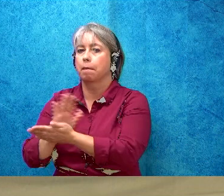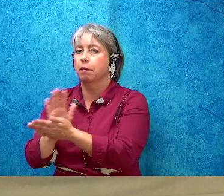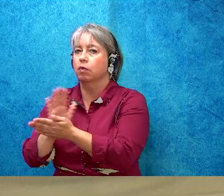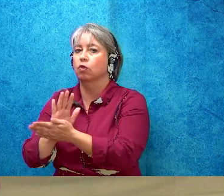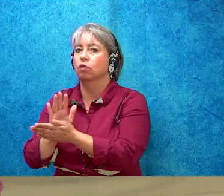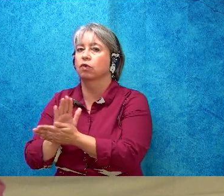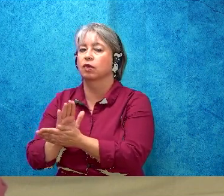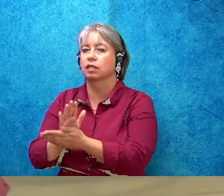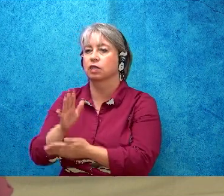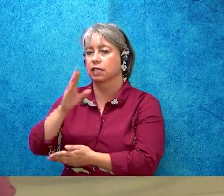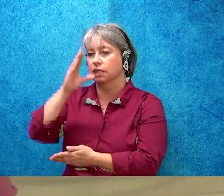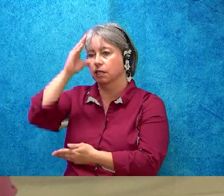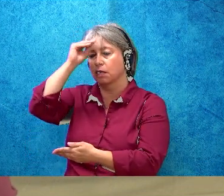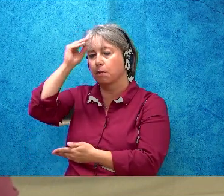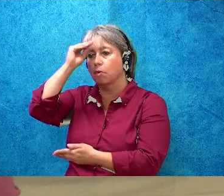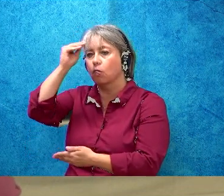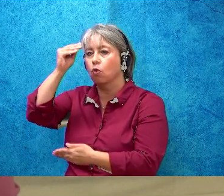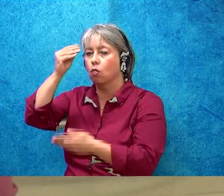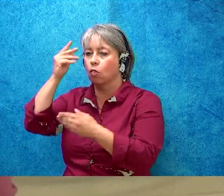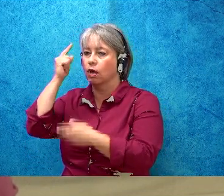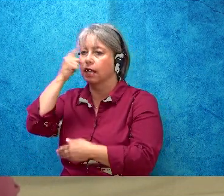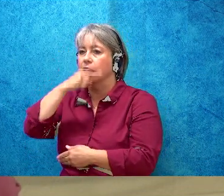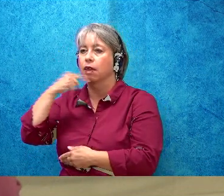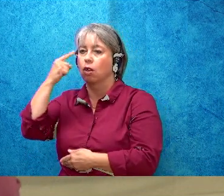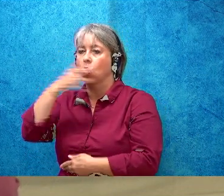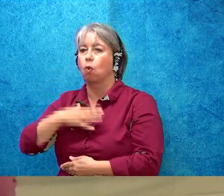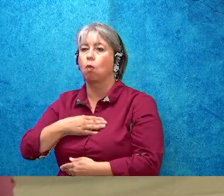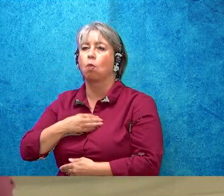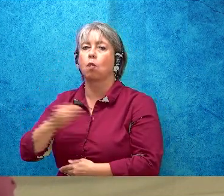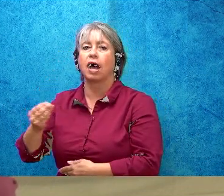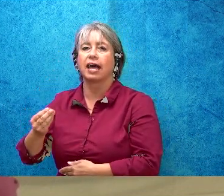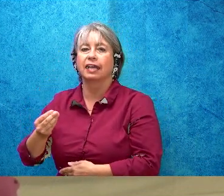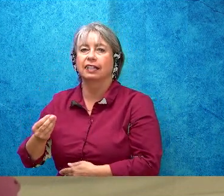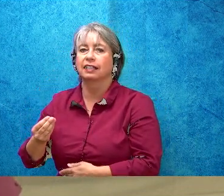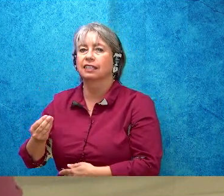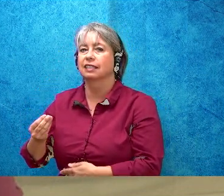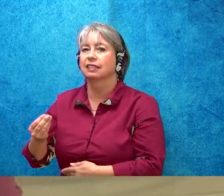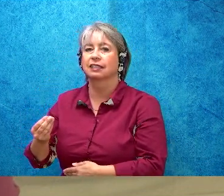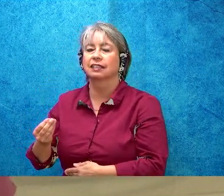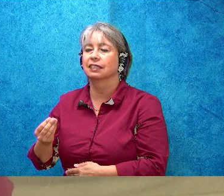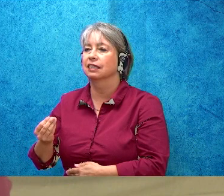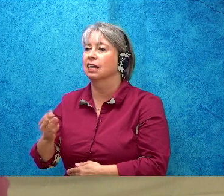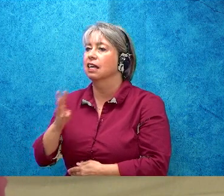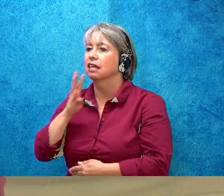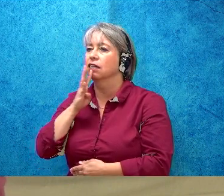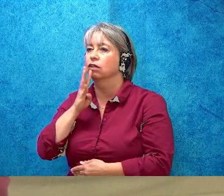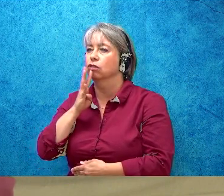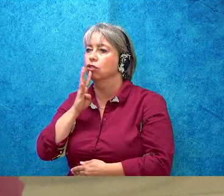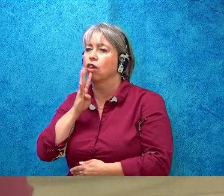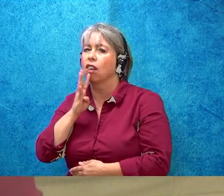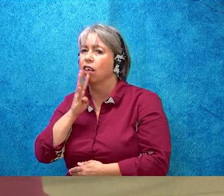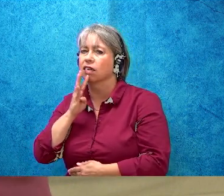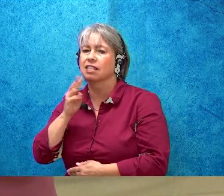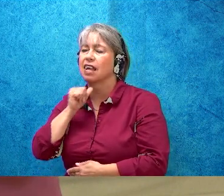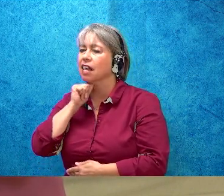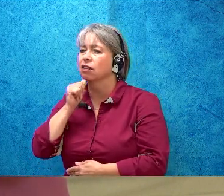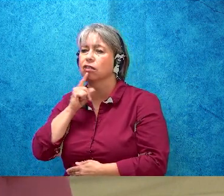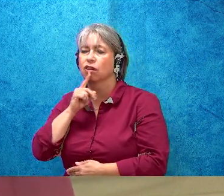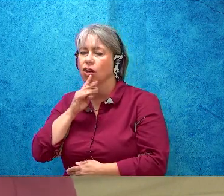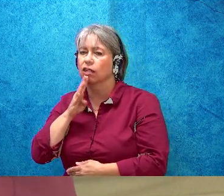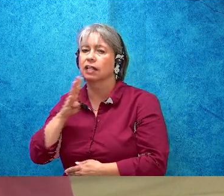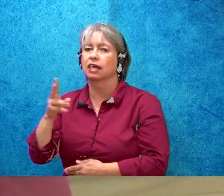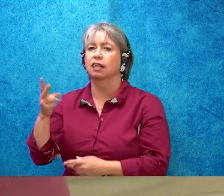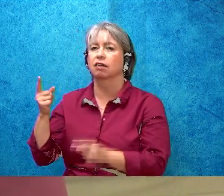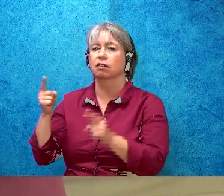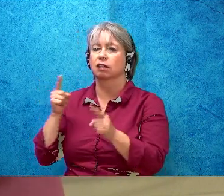is pale, copy paper white, Edward. He doesn't really talk to anybody. She's drawn to him. He